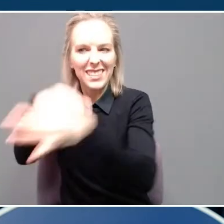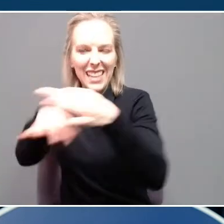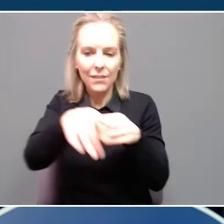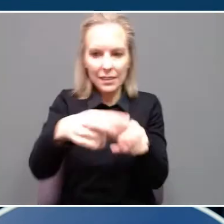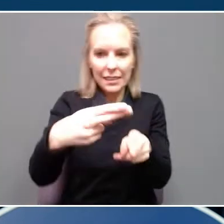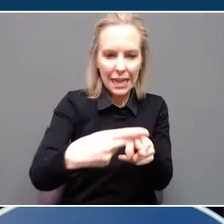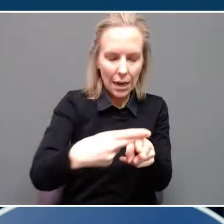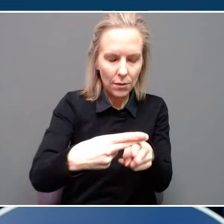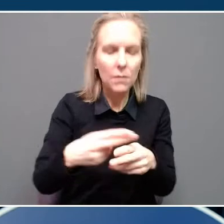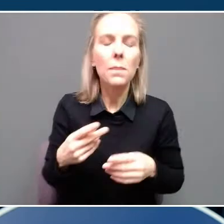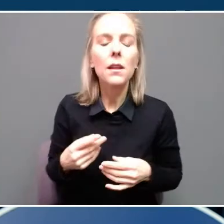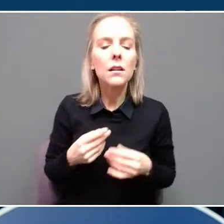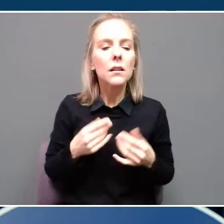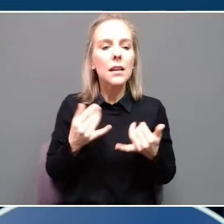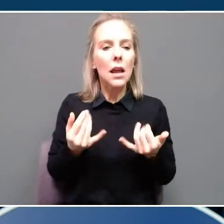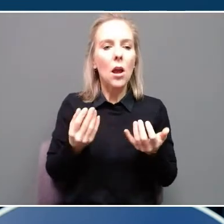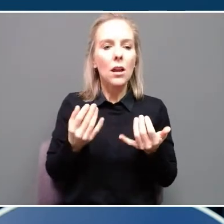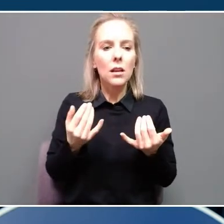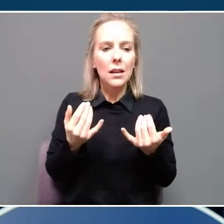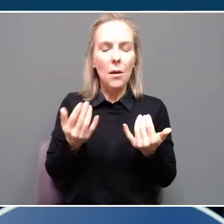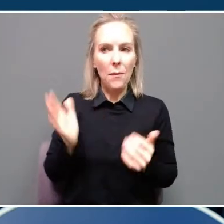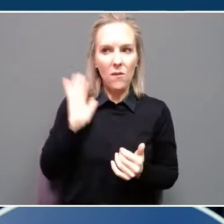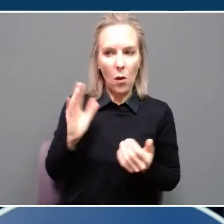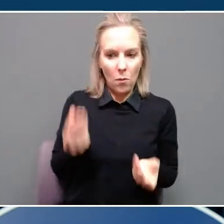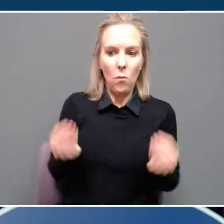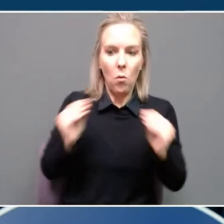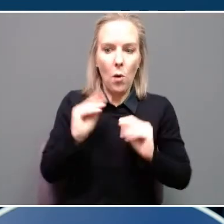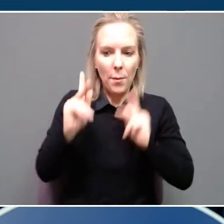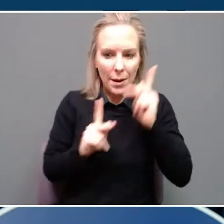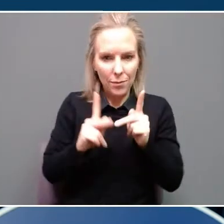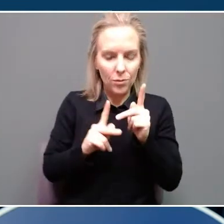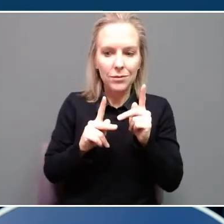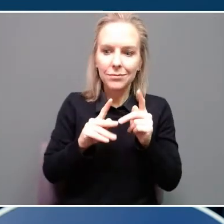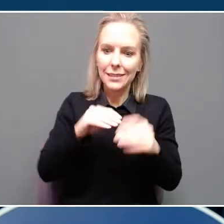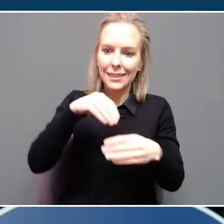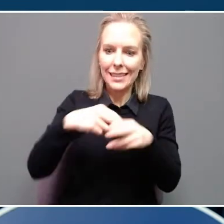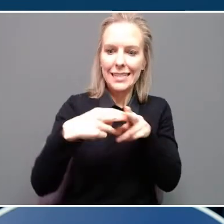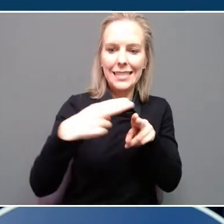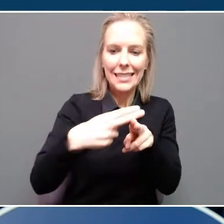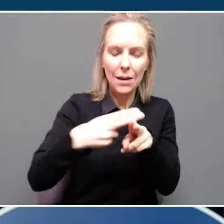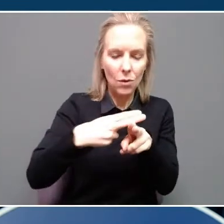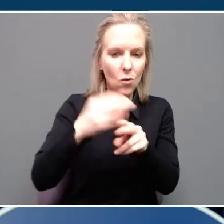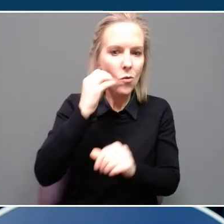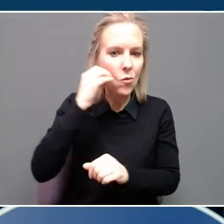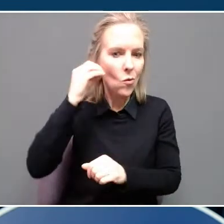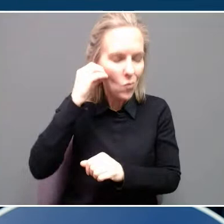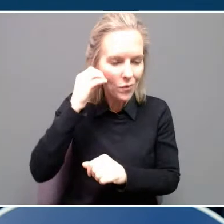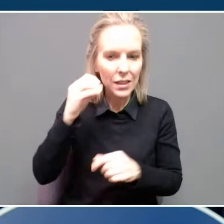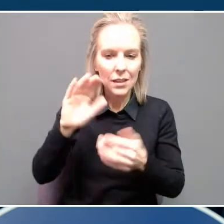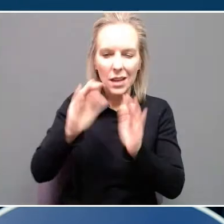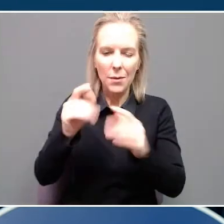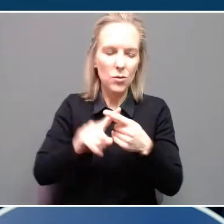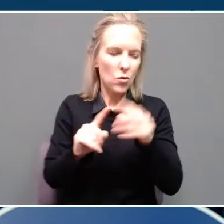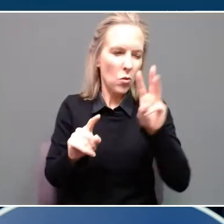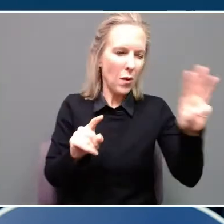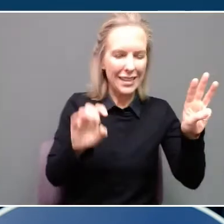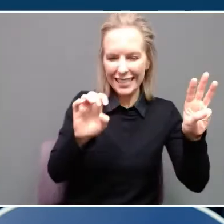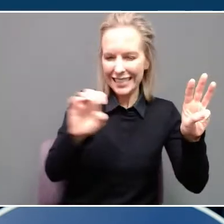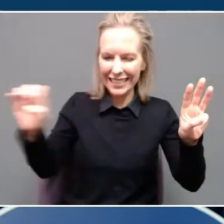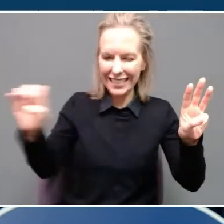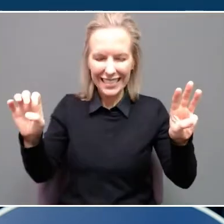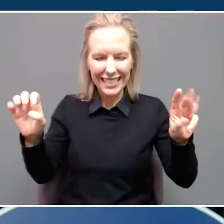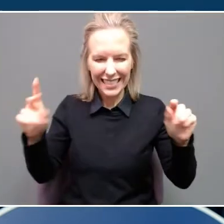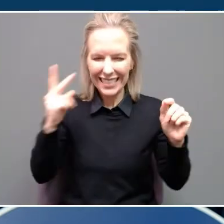people in travel trailers, this is the same in the East as compared to the West. It's the same general trend where you